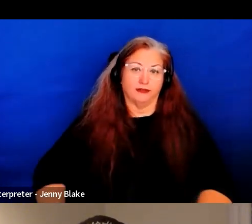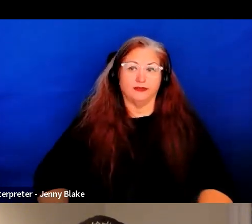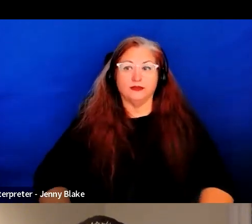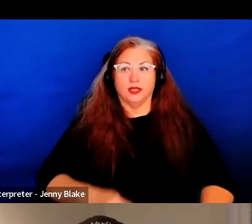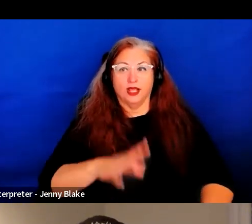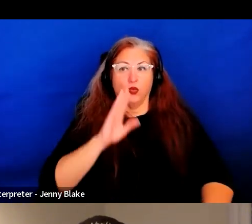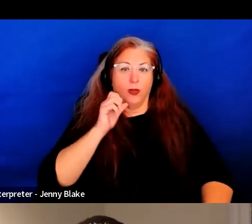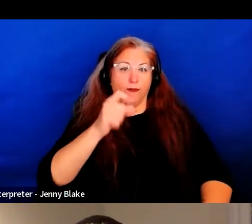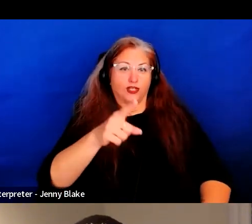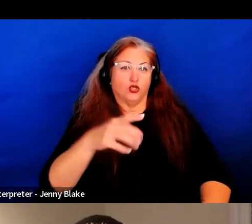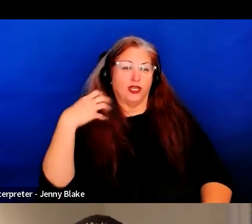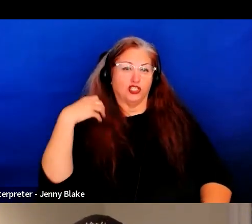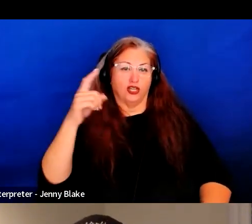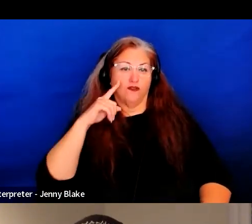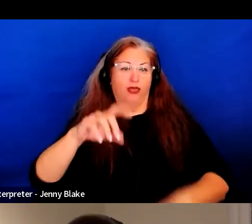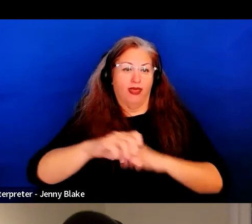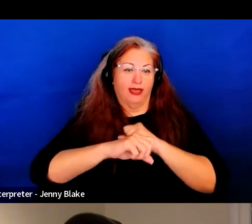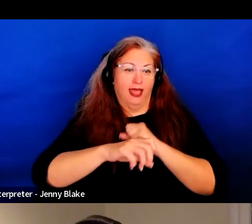to put you in charge of the campaign to